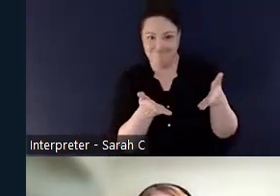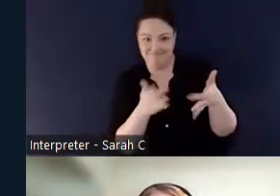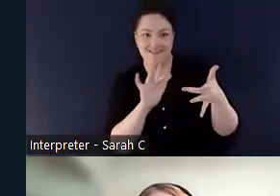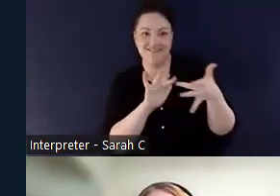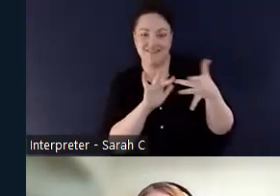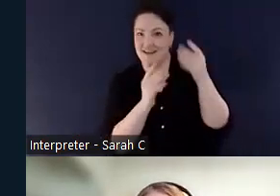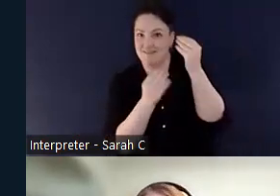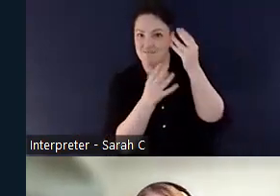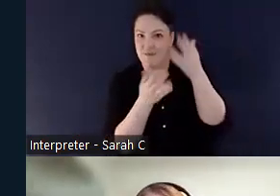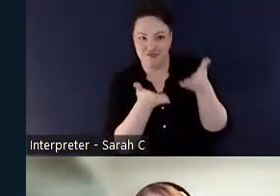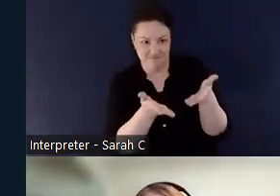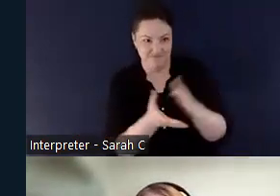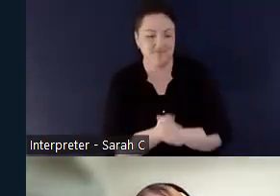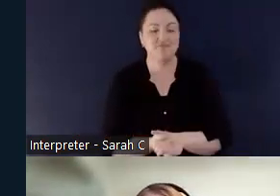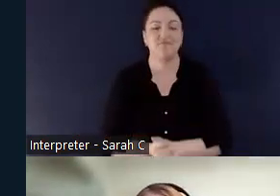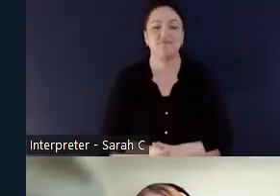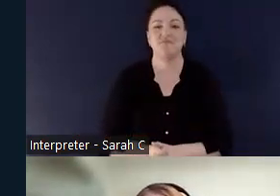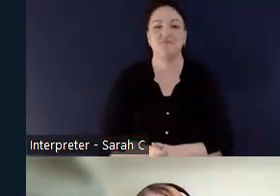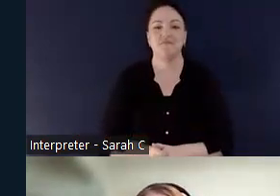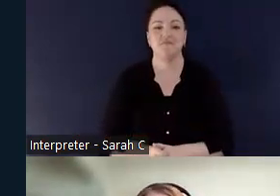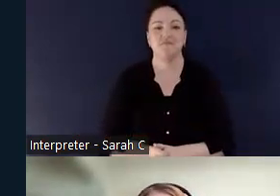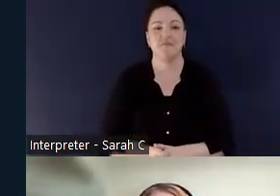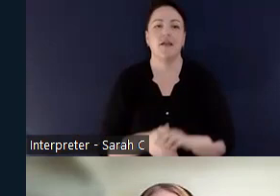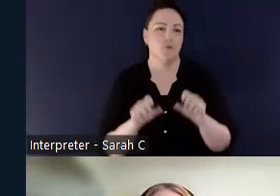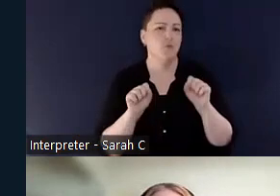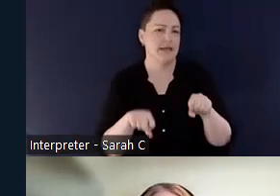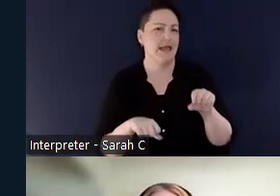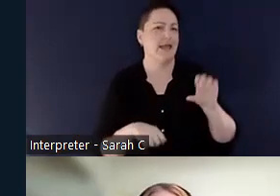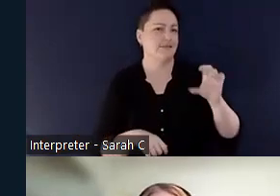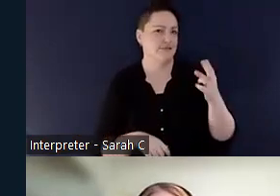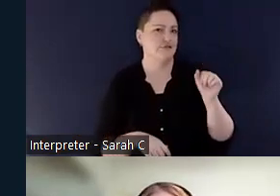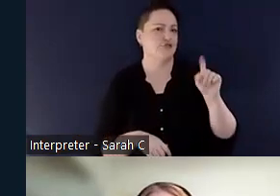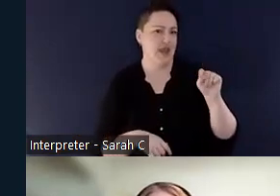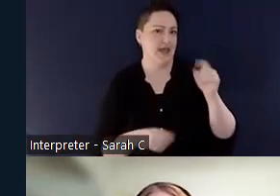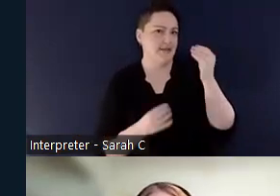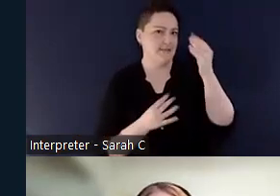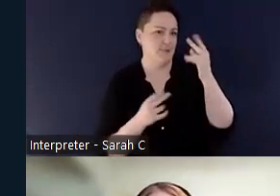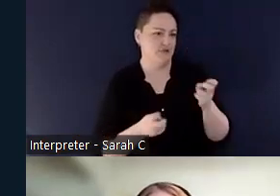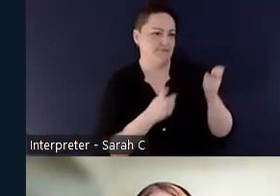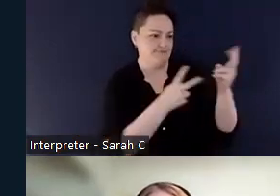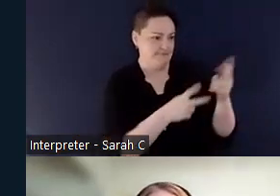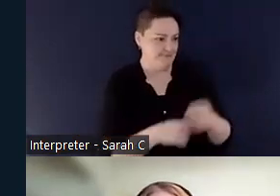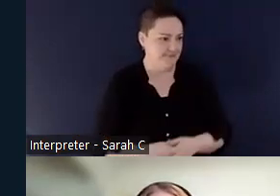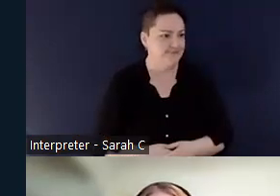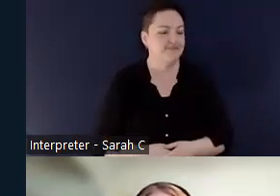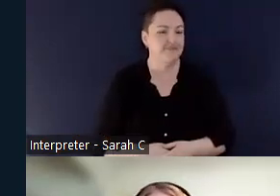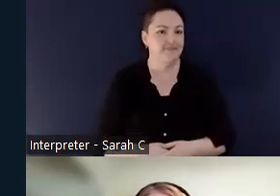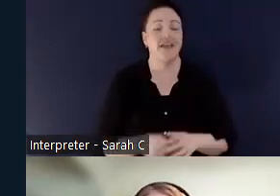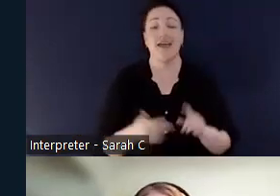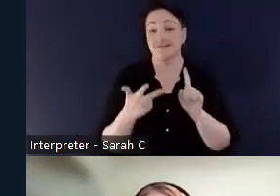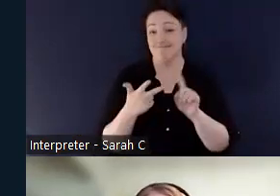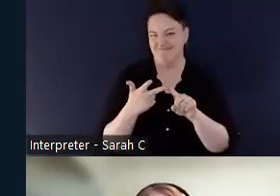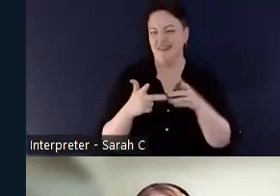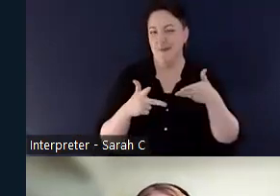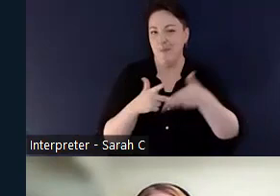drop those in the chat. And it'll also be provided again in the post-session